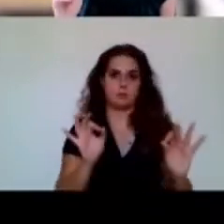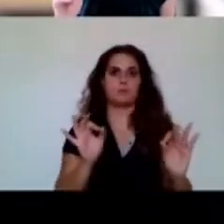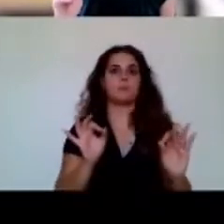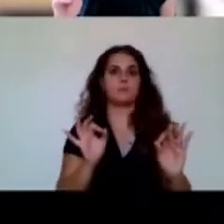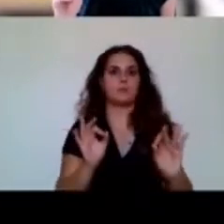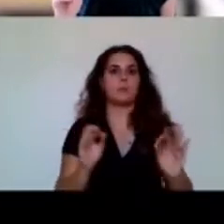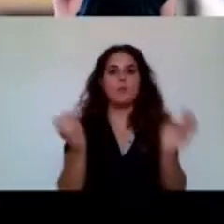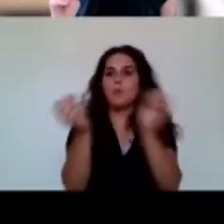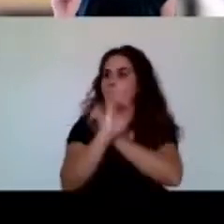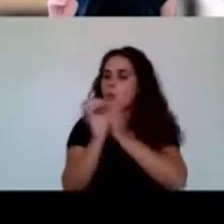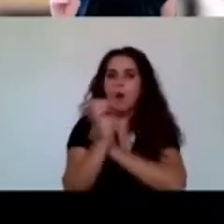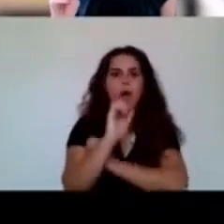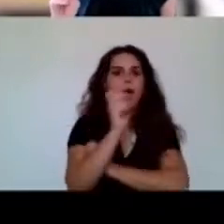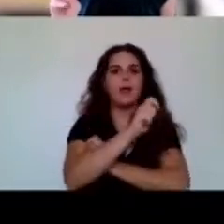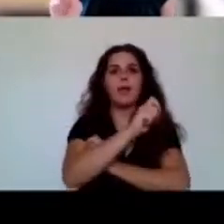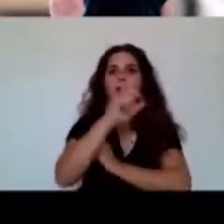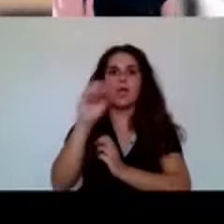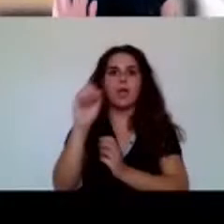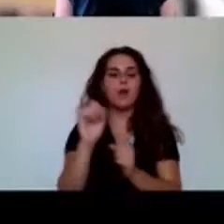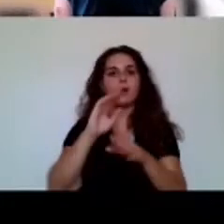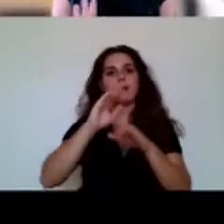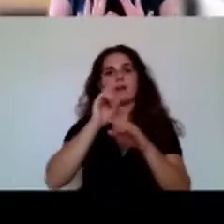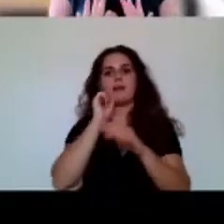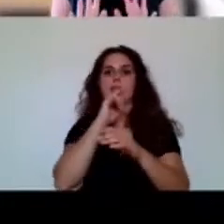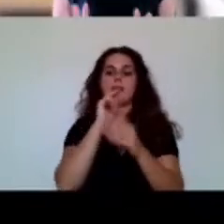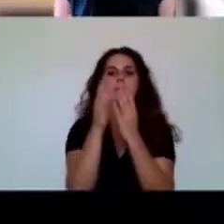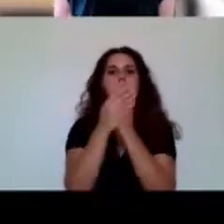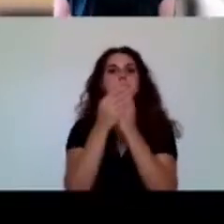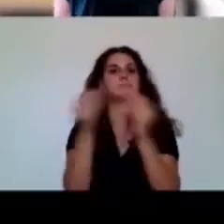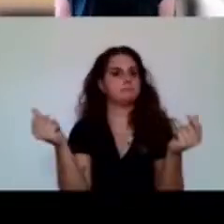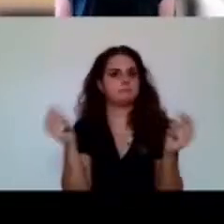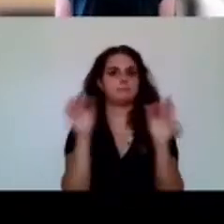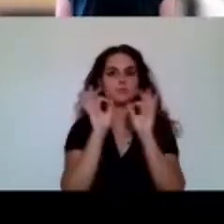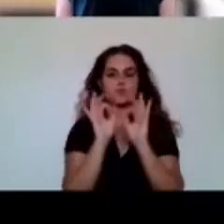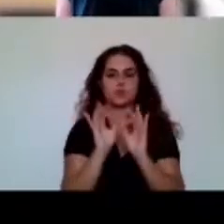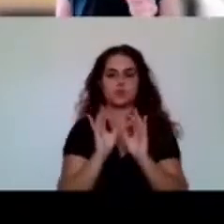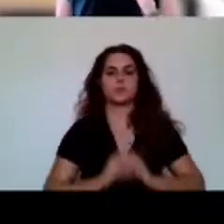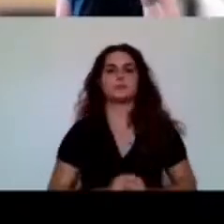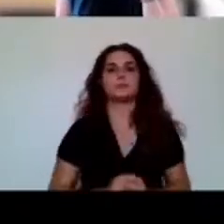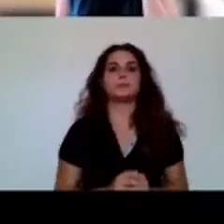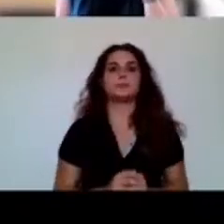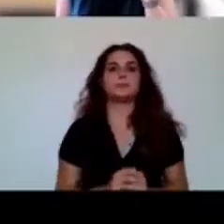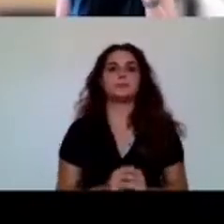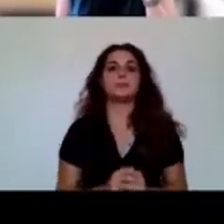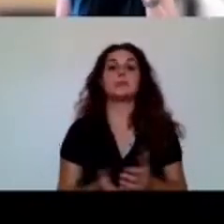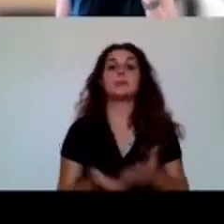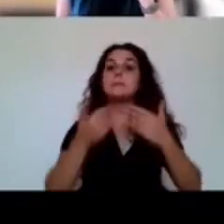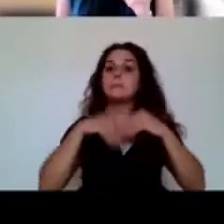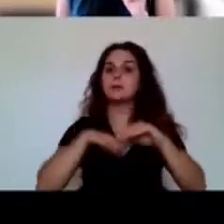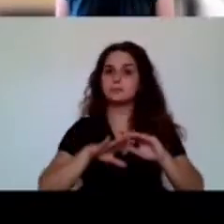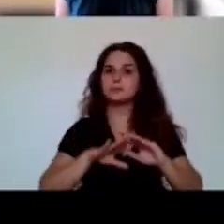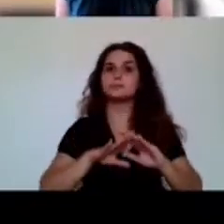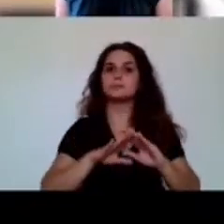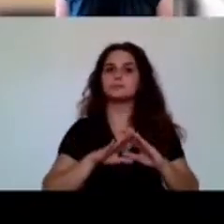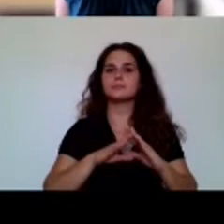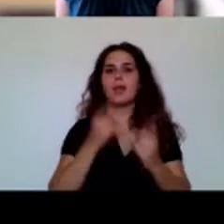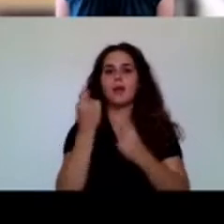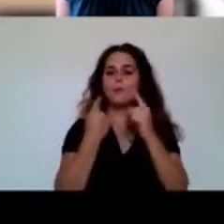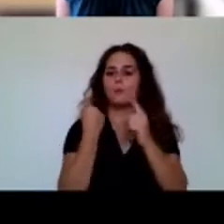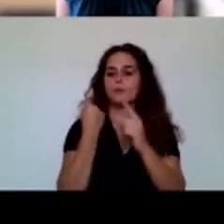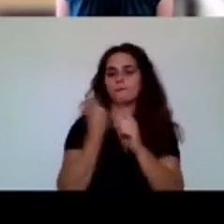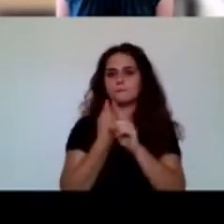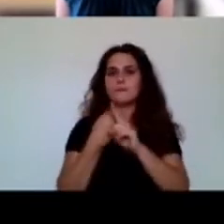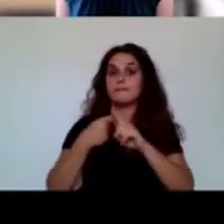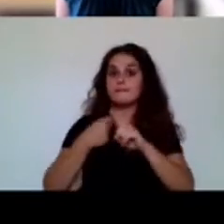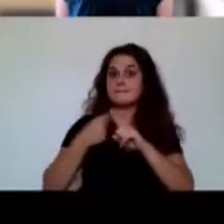longer any error that they need to compensate. Their behavior is optimal. But something interesting